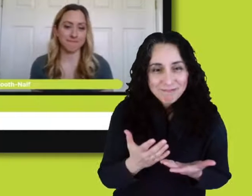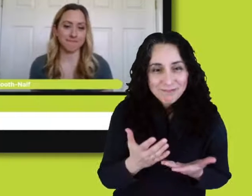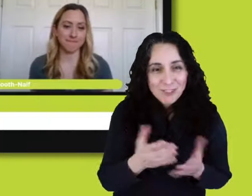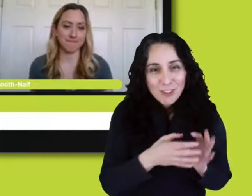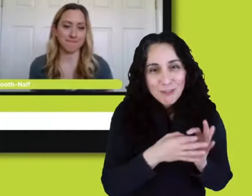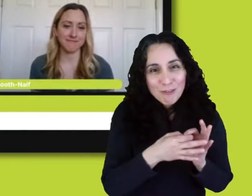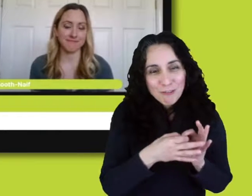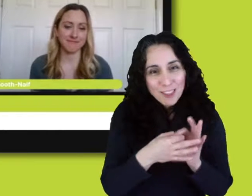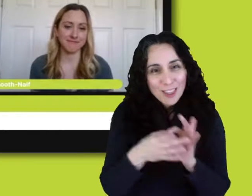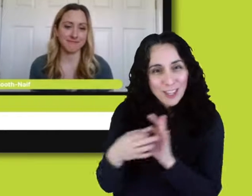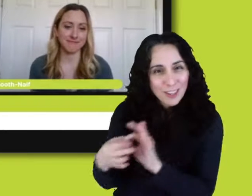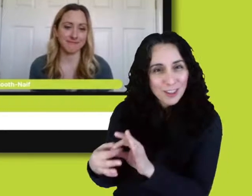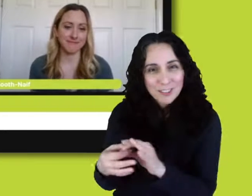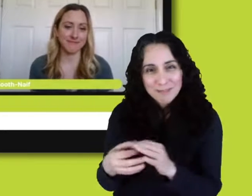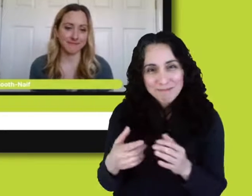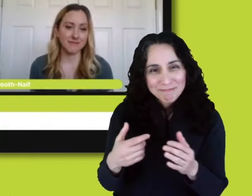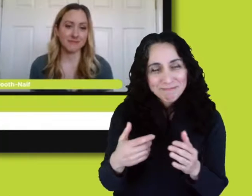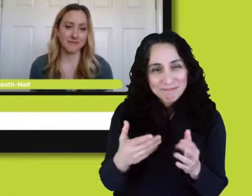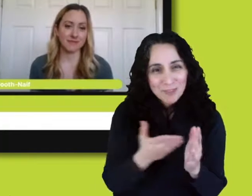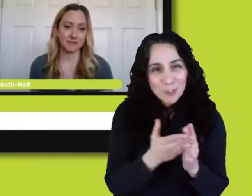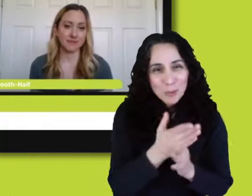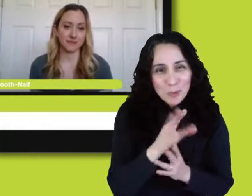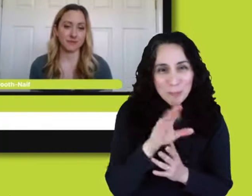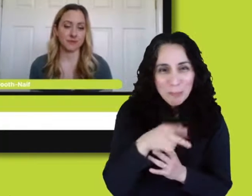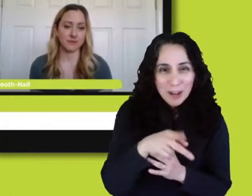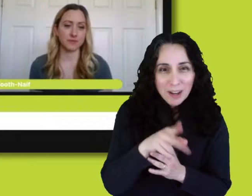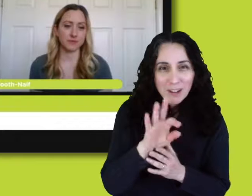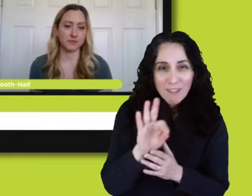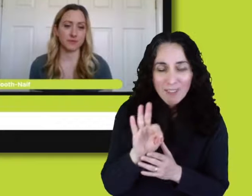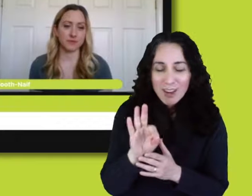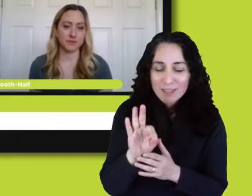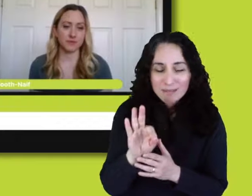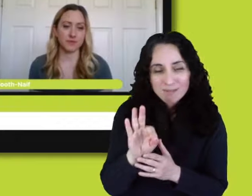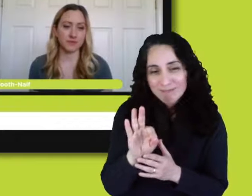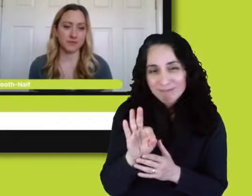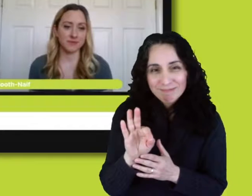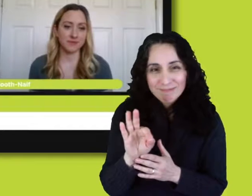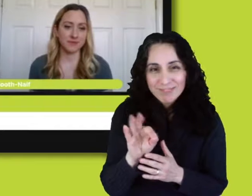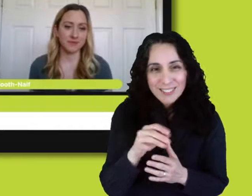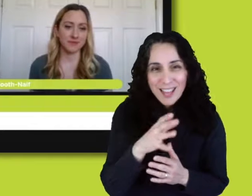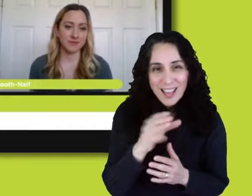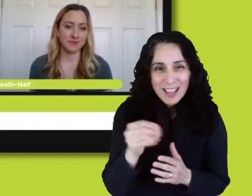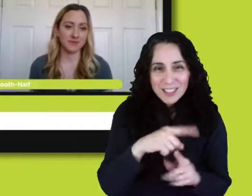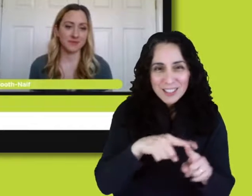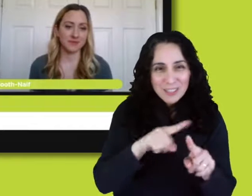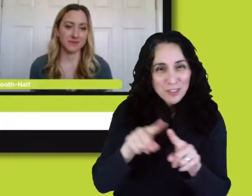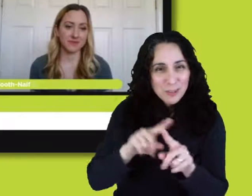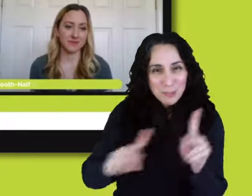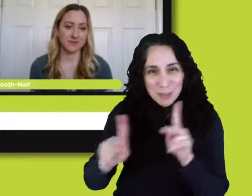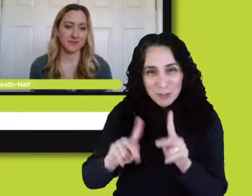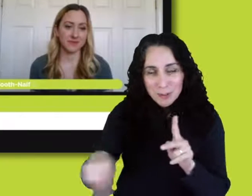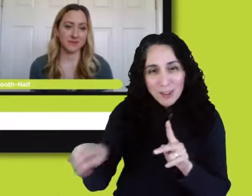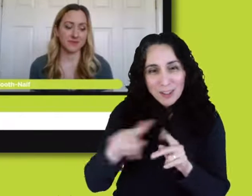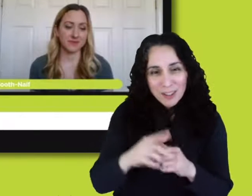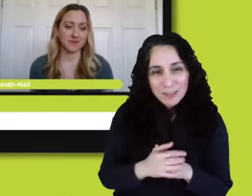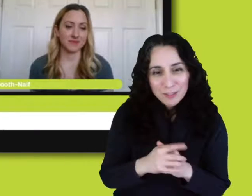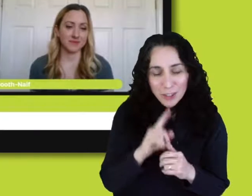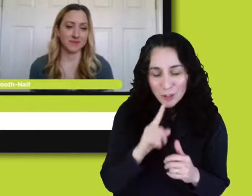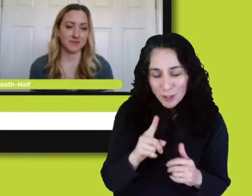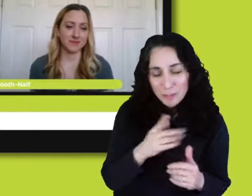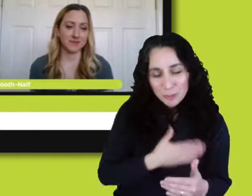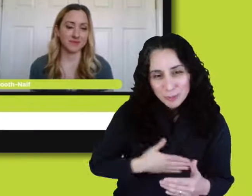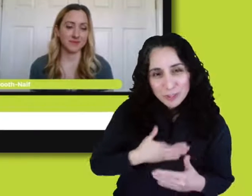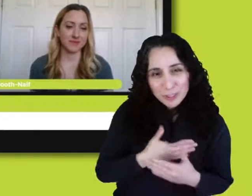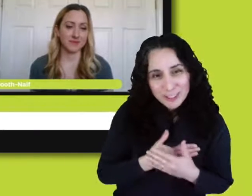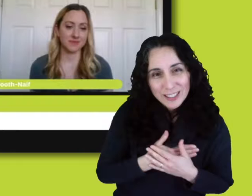some relationships that I've formed through PunkinFutz with moms and experts and just people out there. And